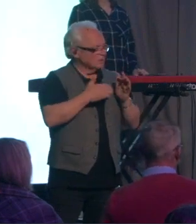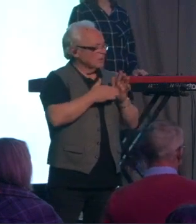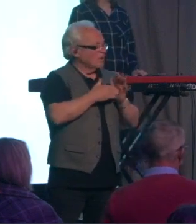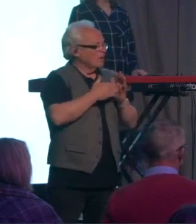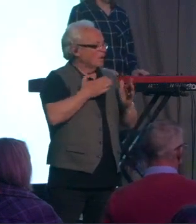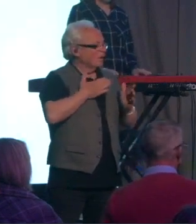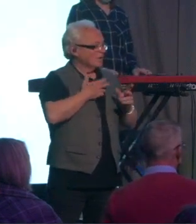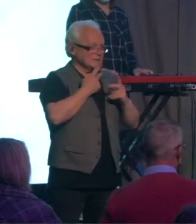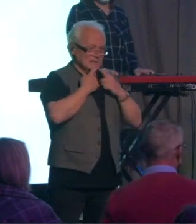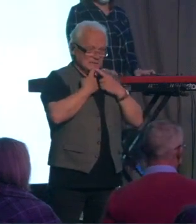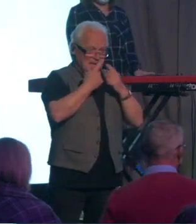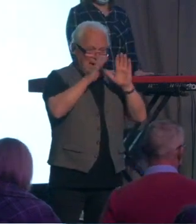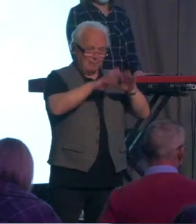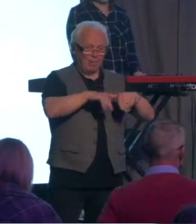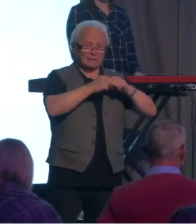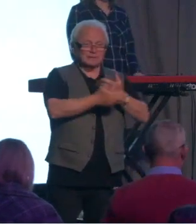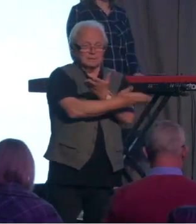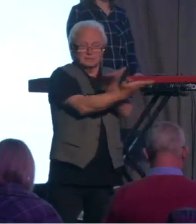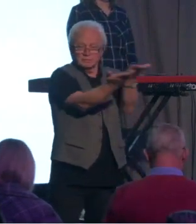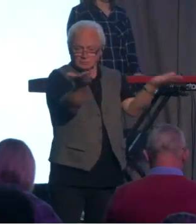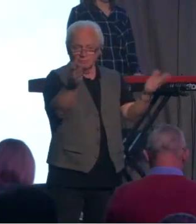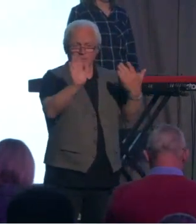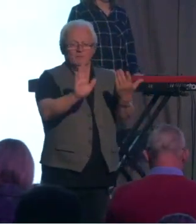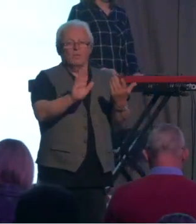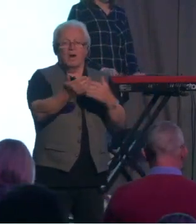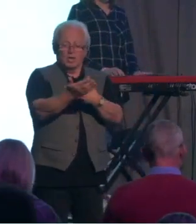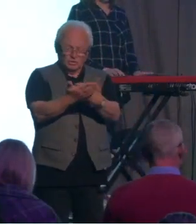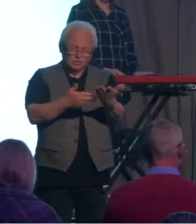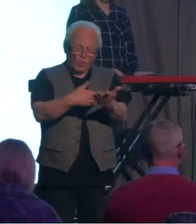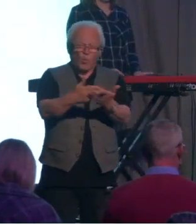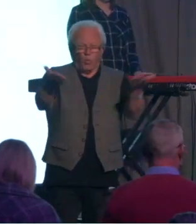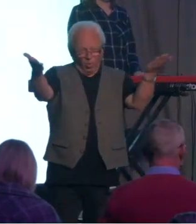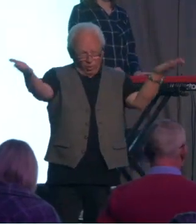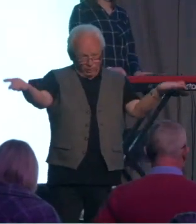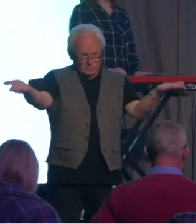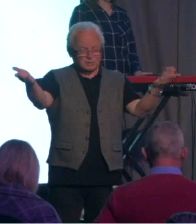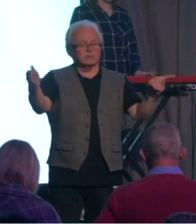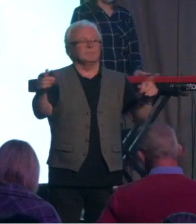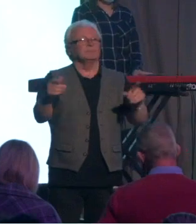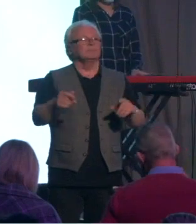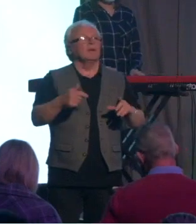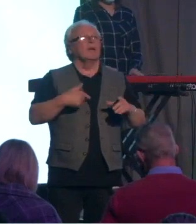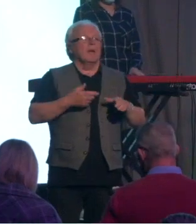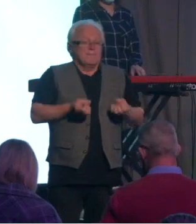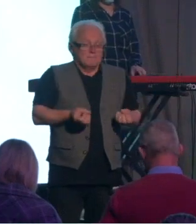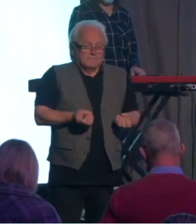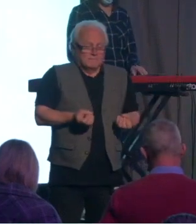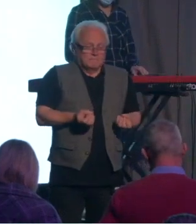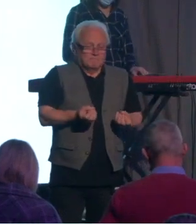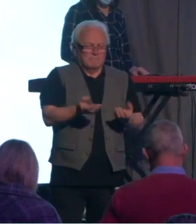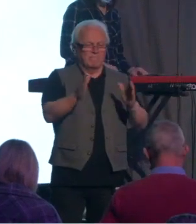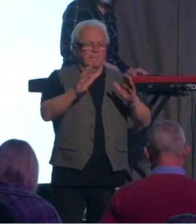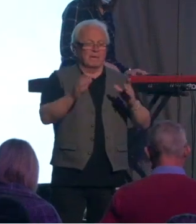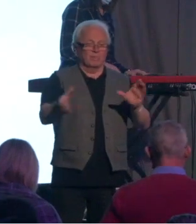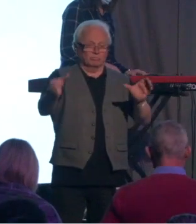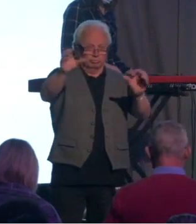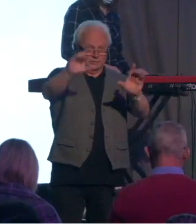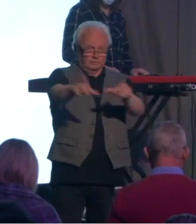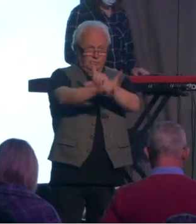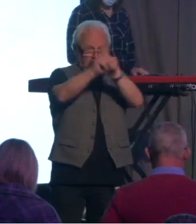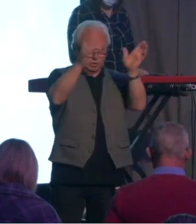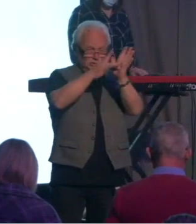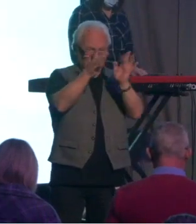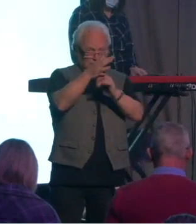say a wee blessing before we go. If you want to hold your hands out. And now may the grace of the Lord Jesus Christ, the